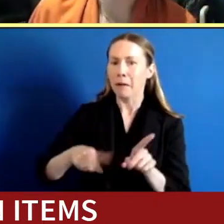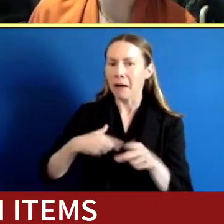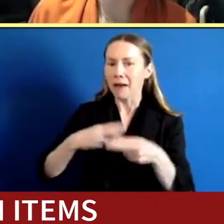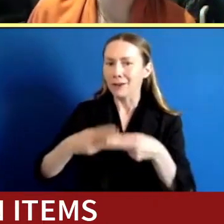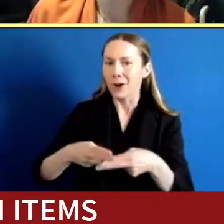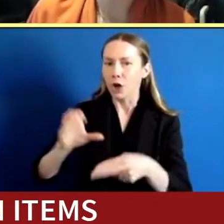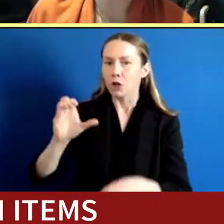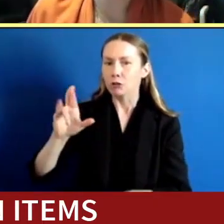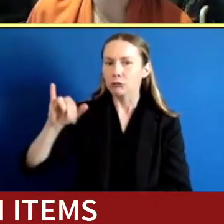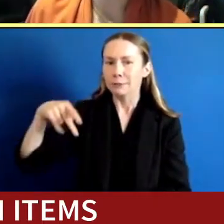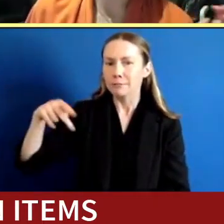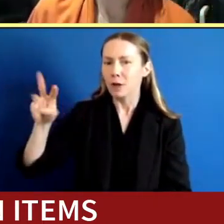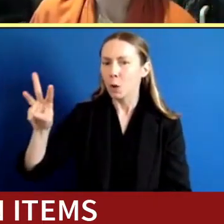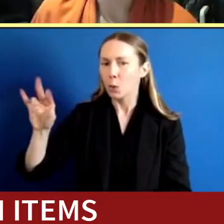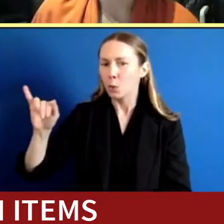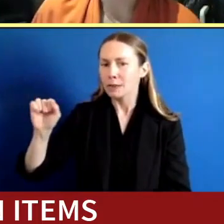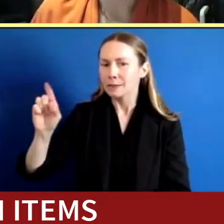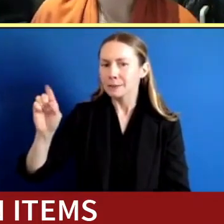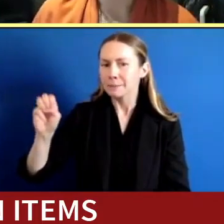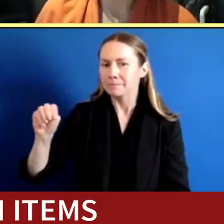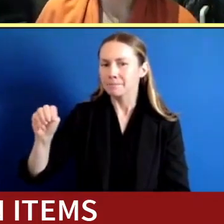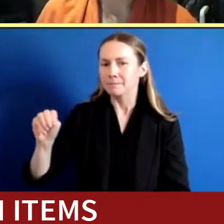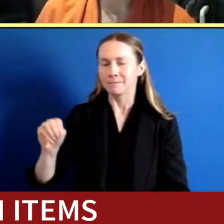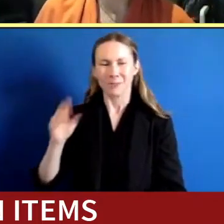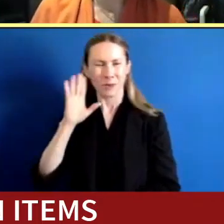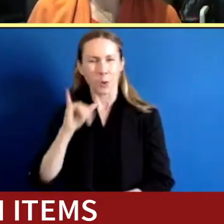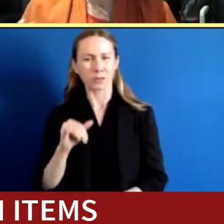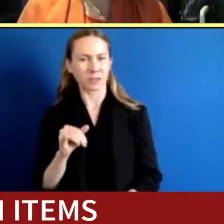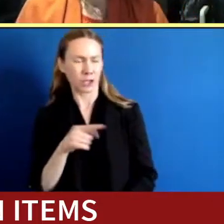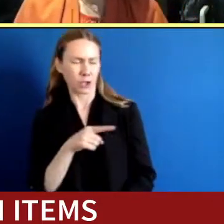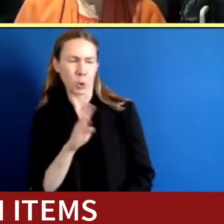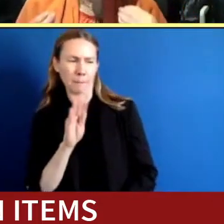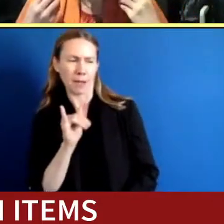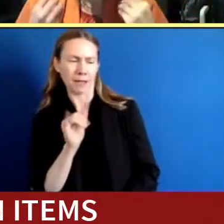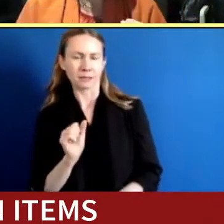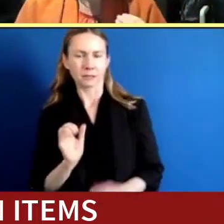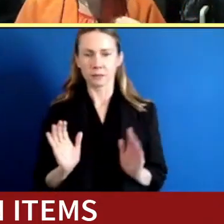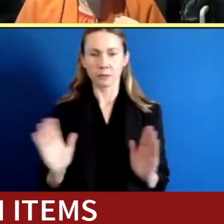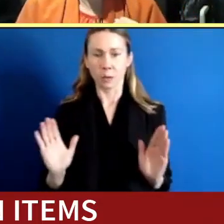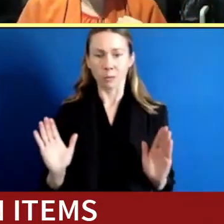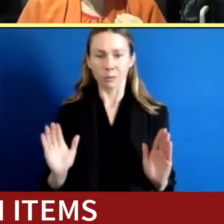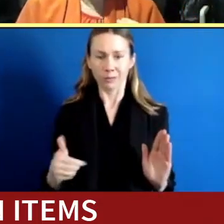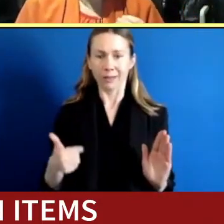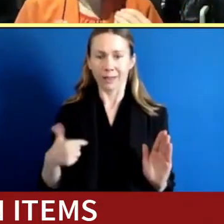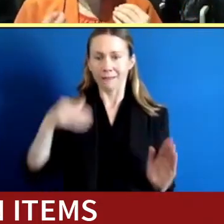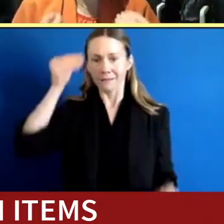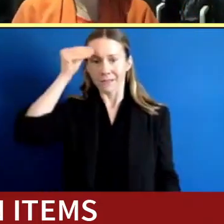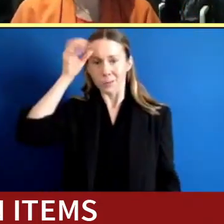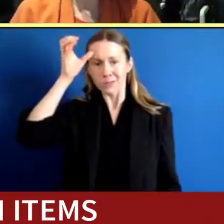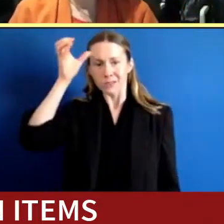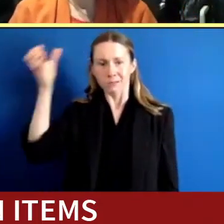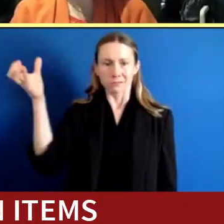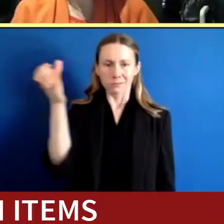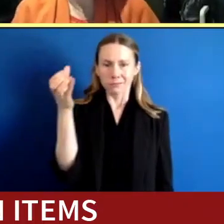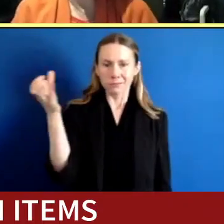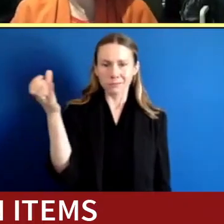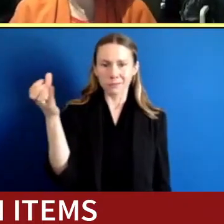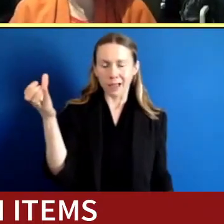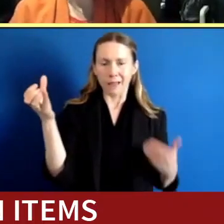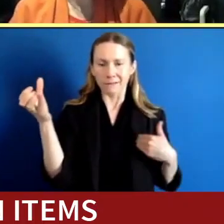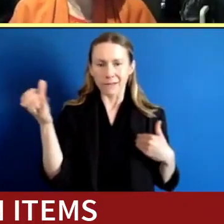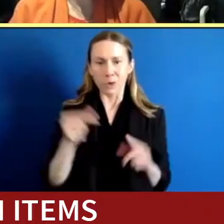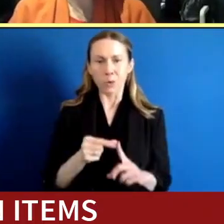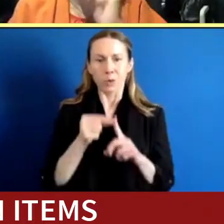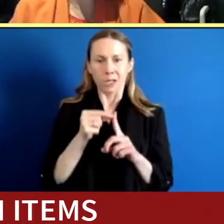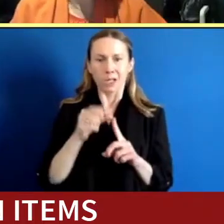Like what you're doing, they'll be like, oh yeah, you're biased. No, like you're bringing a unique epistemology and a unique wisdom to what you're